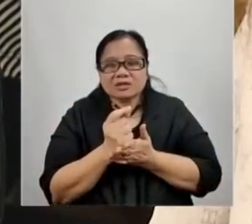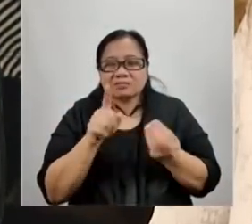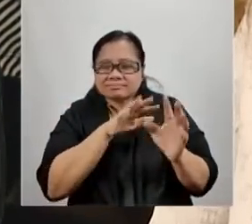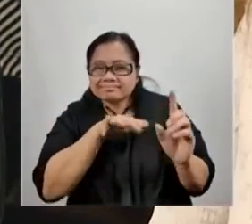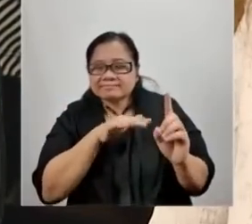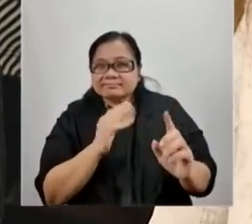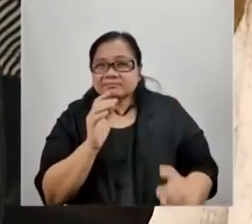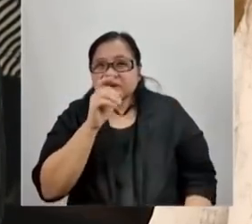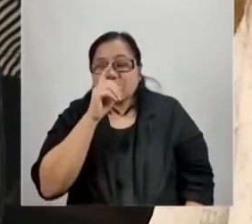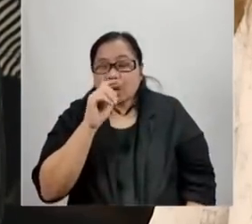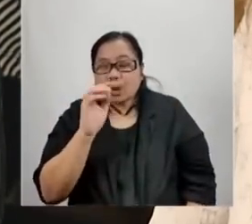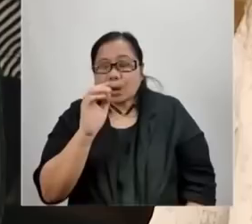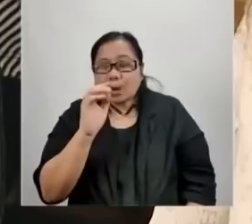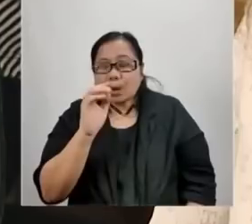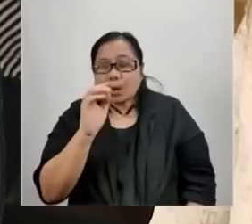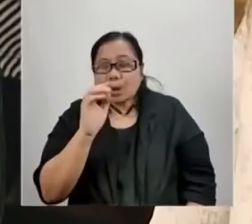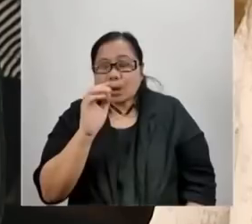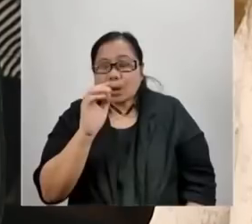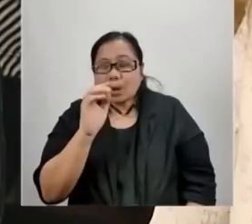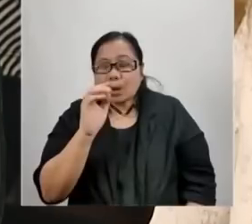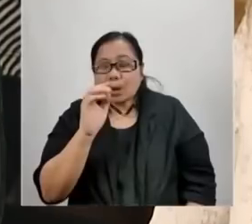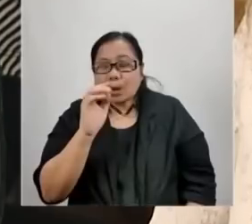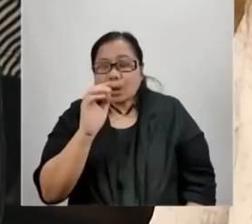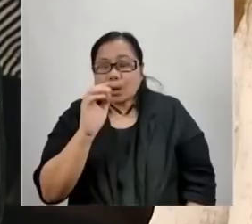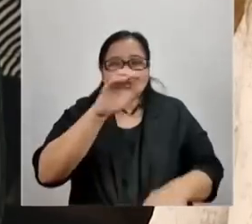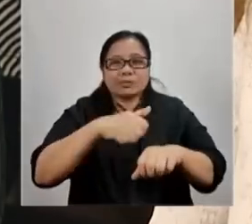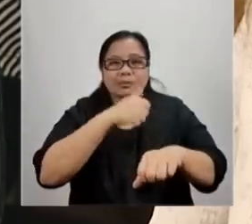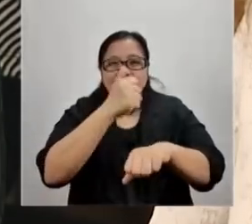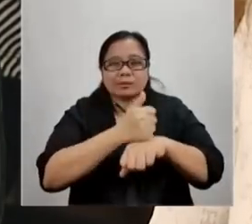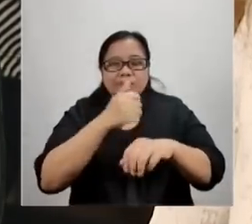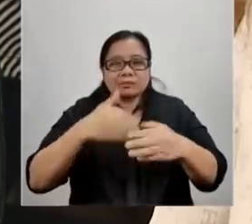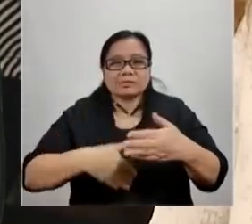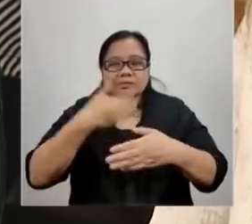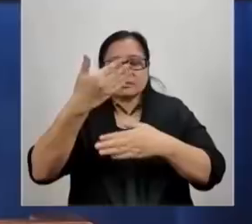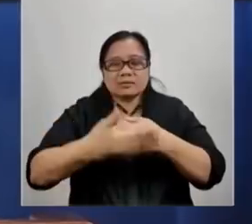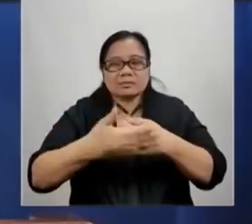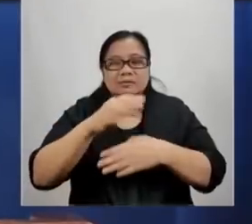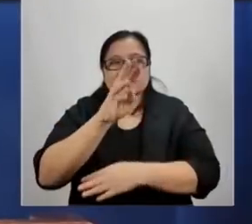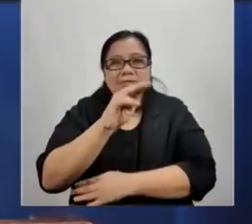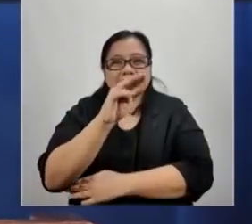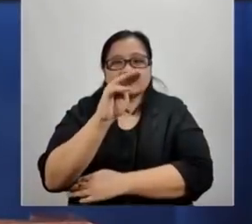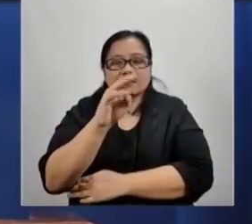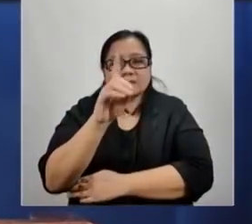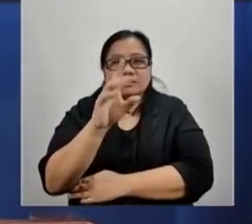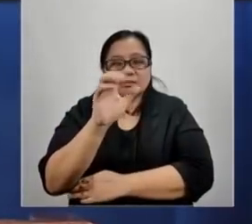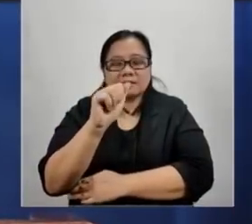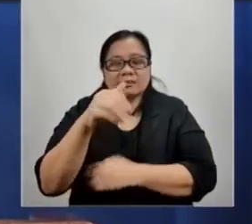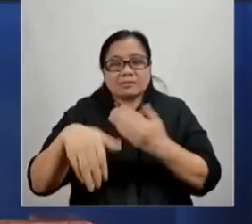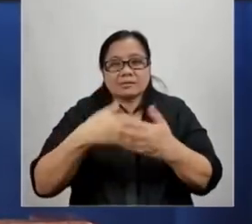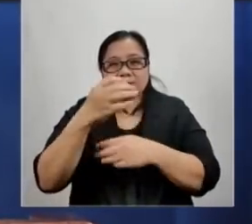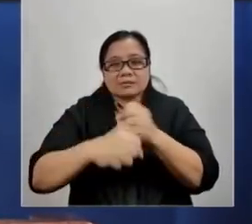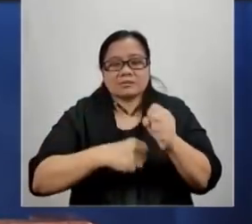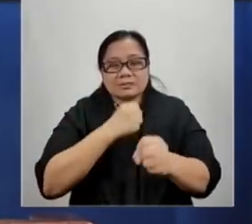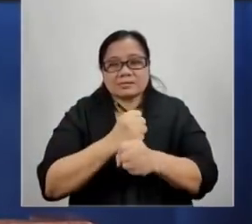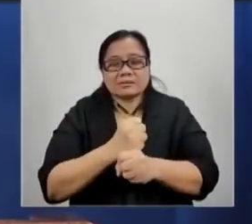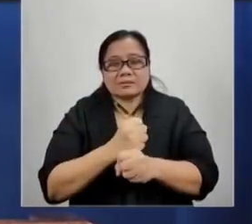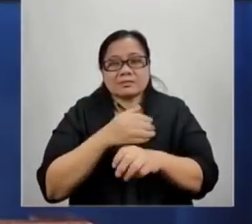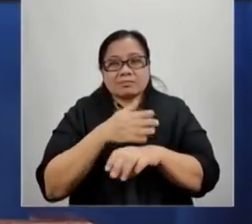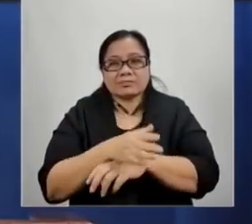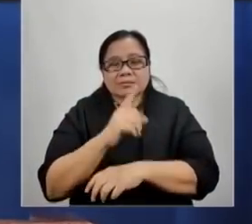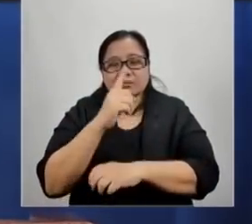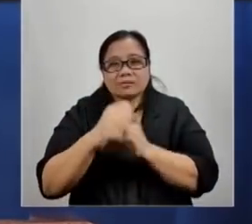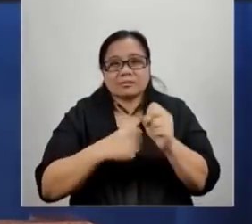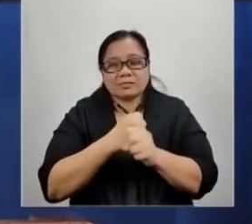appointed as the next MMDA chief next year after the one-year ban. Right now, we have no information on that. As you know, you're